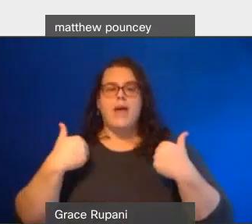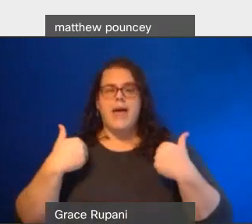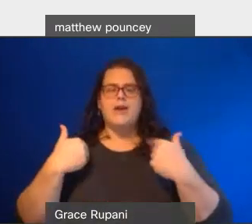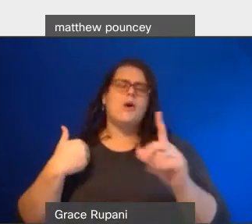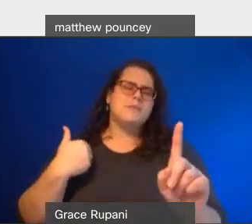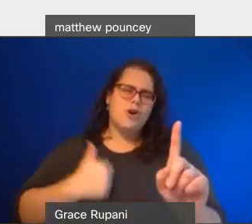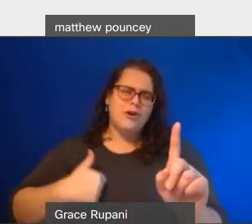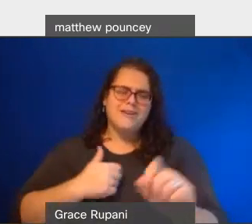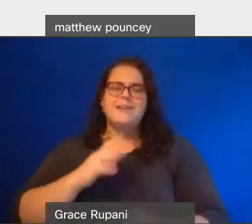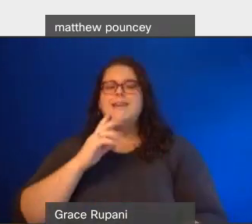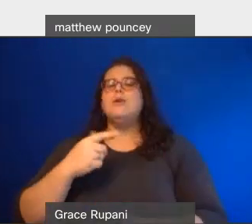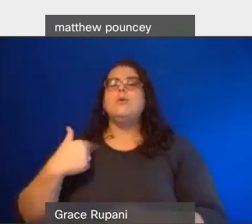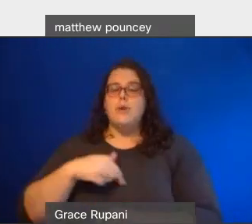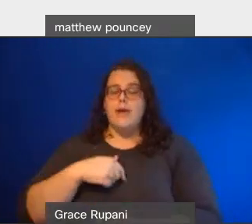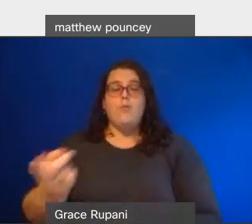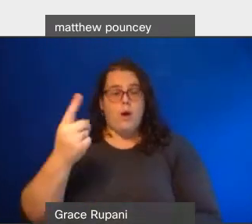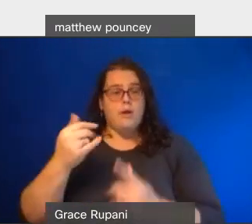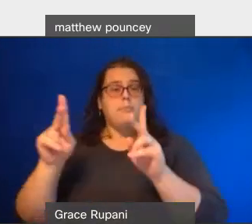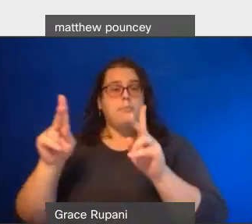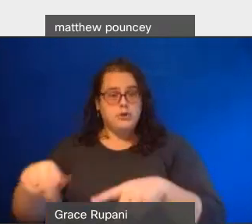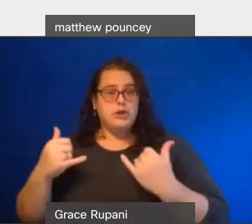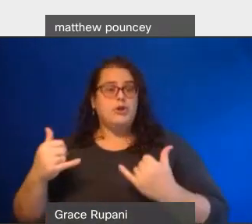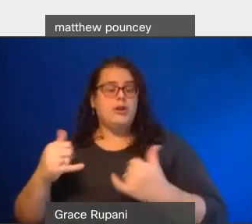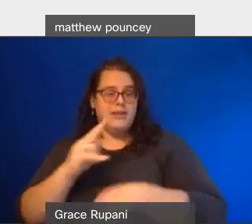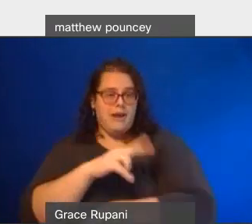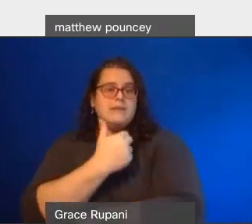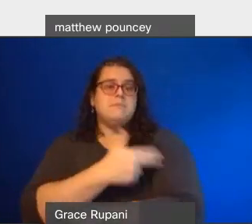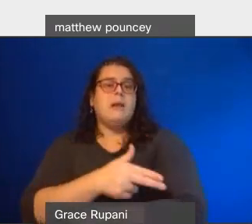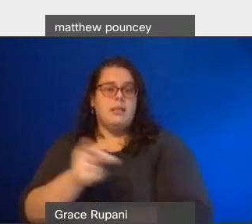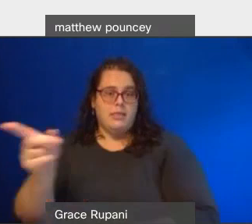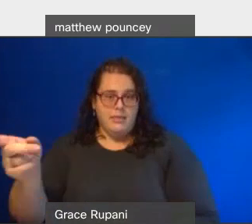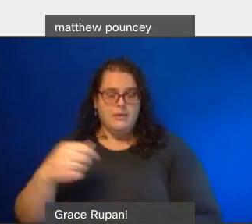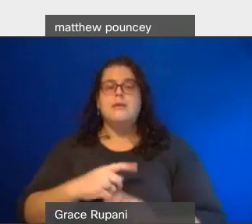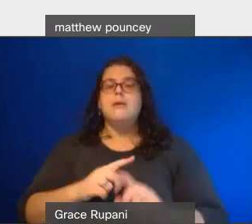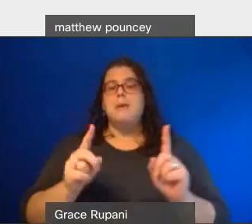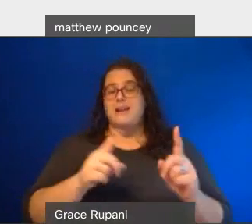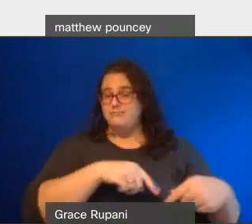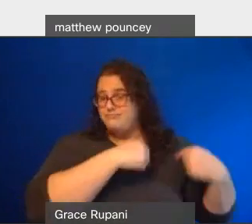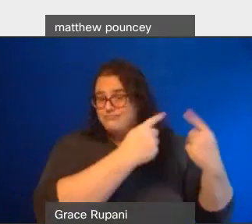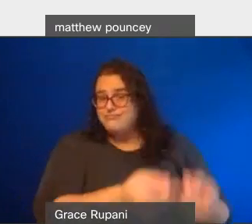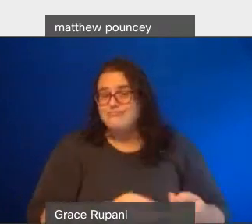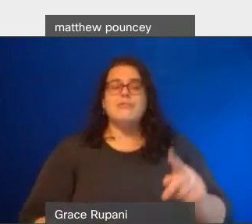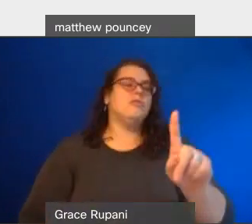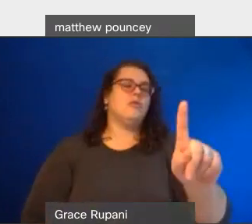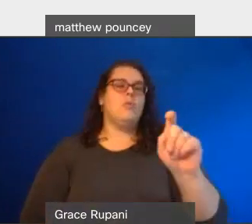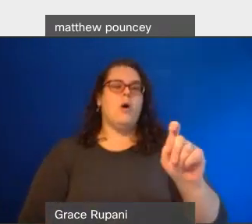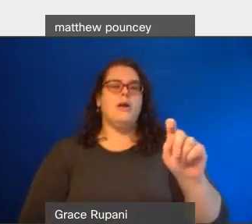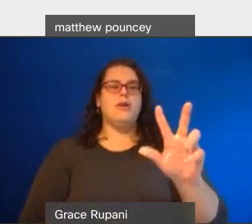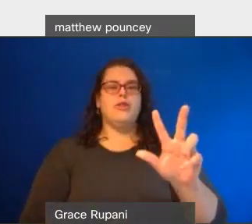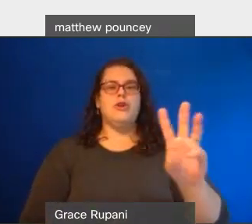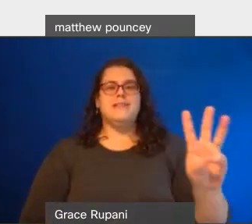we have 1 person currently hospitalized. We have had 136 who did not